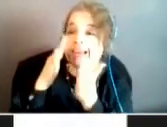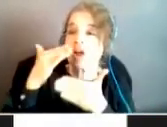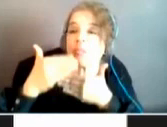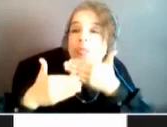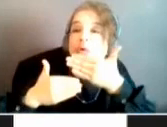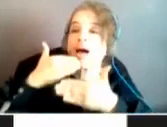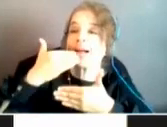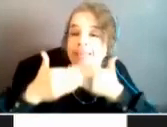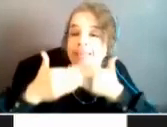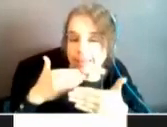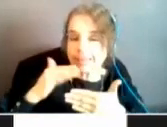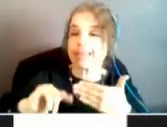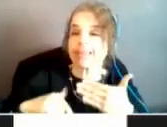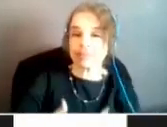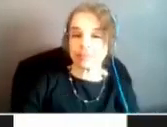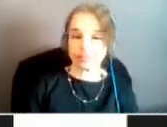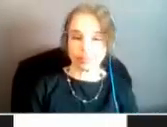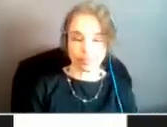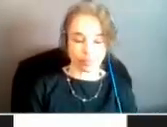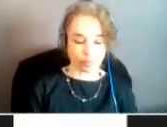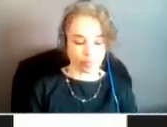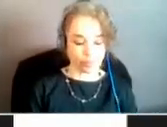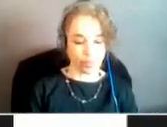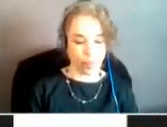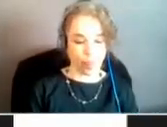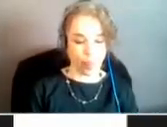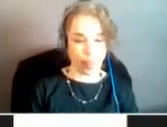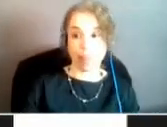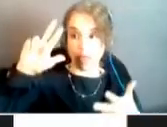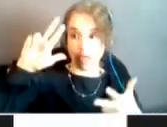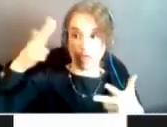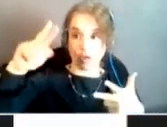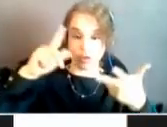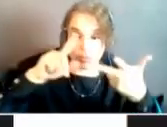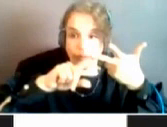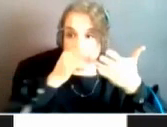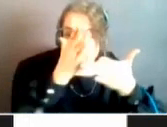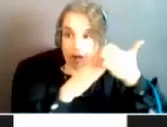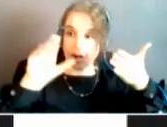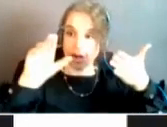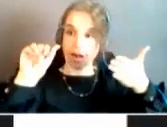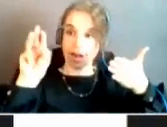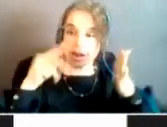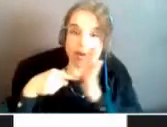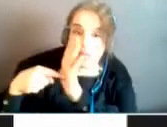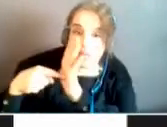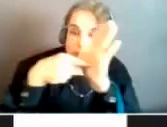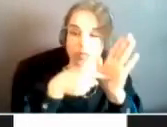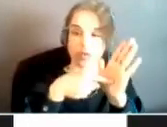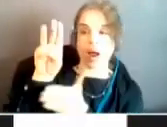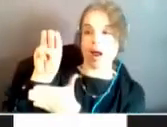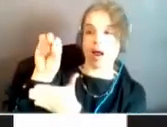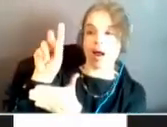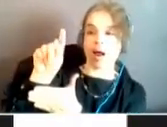process. Next slide. And then thirdly, the third part of the AIM model is